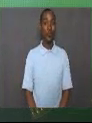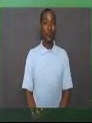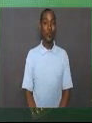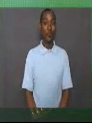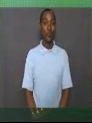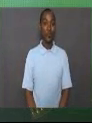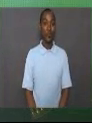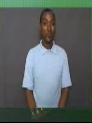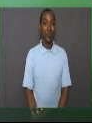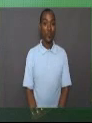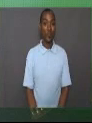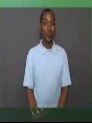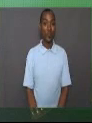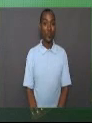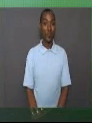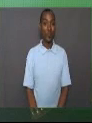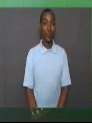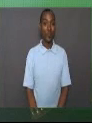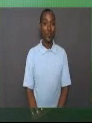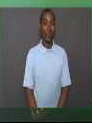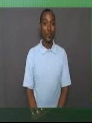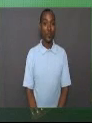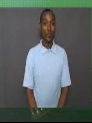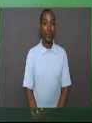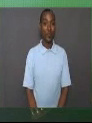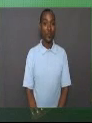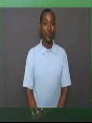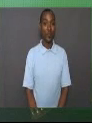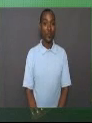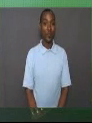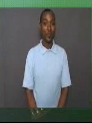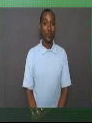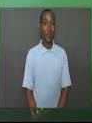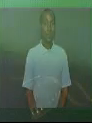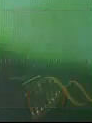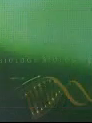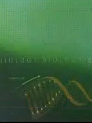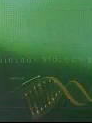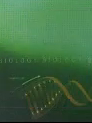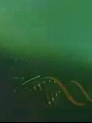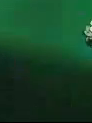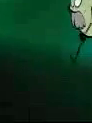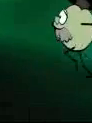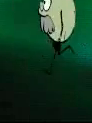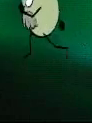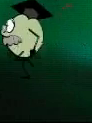is all right. Please write down the best definition you can.